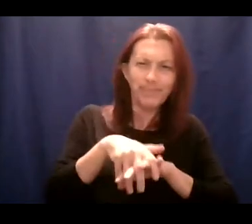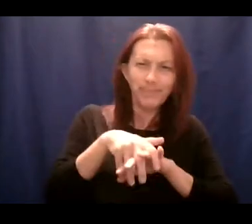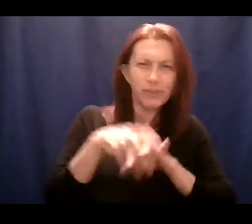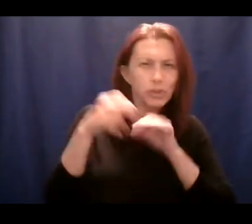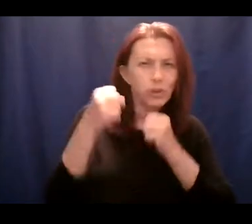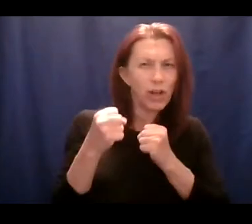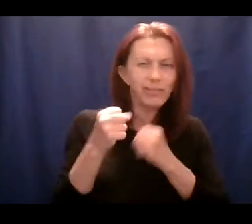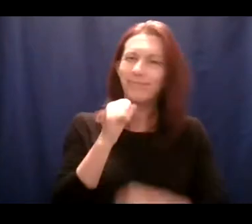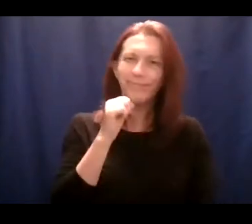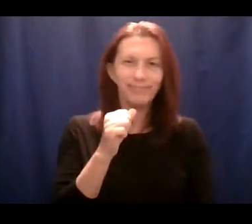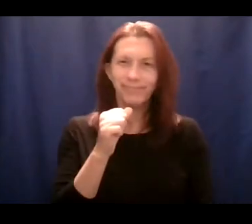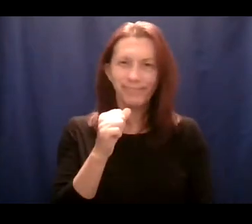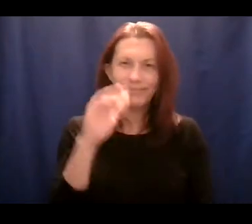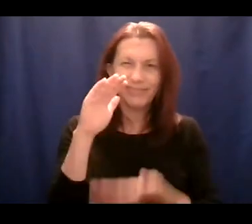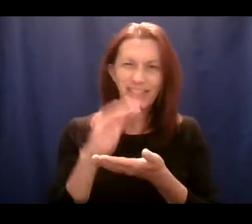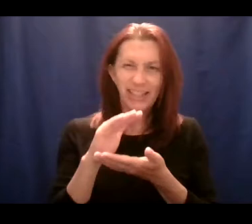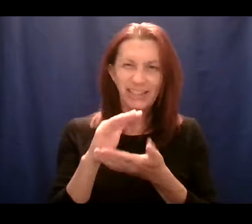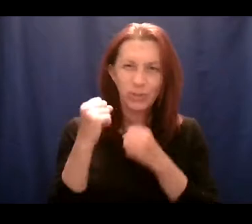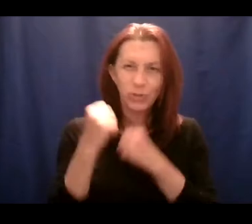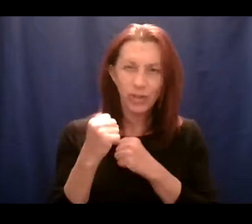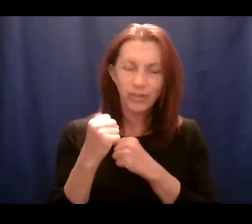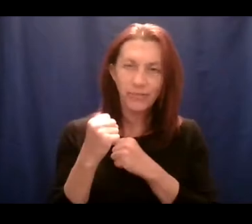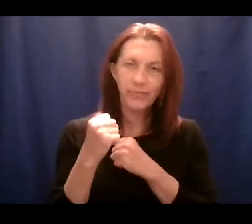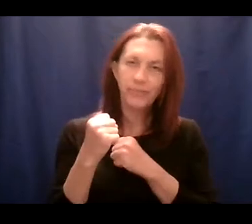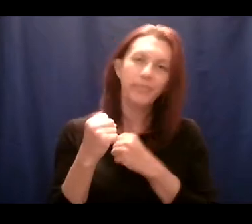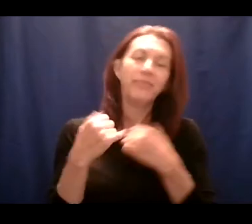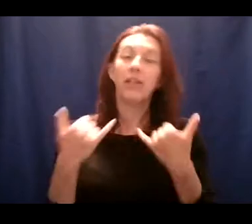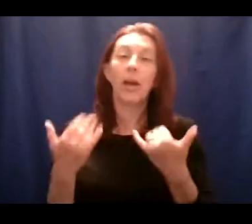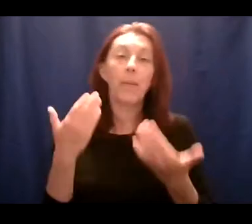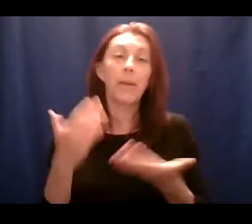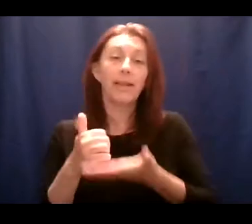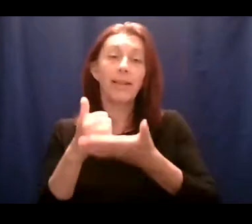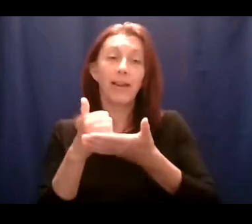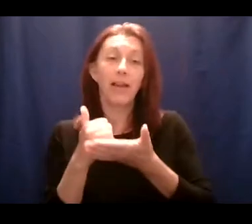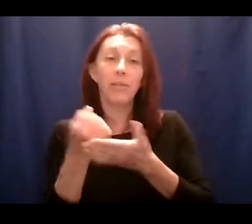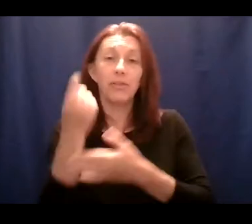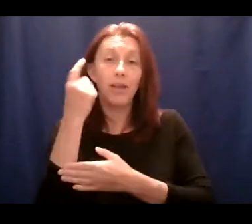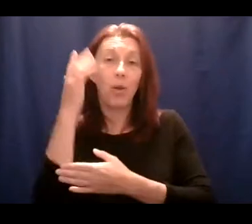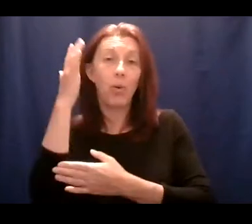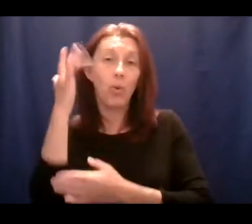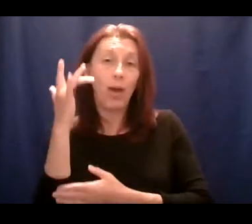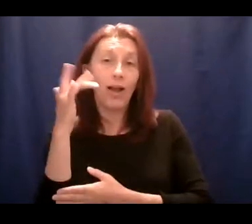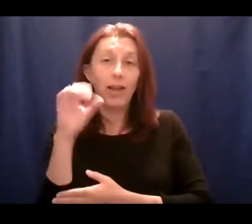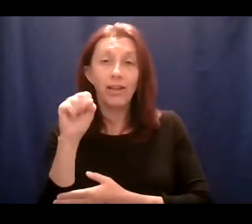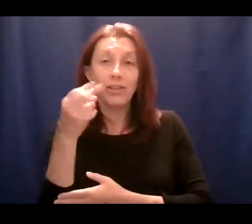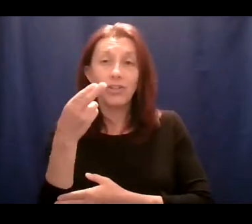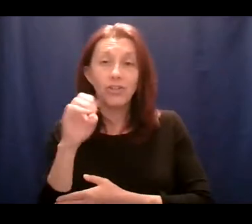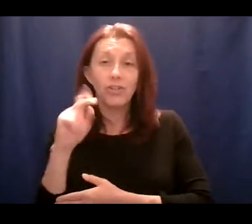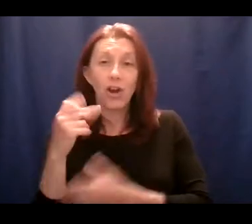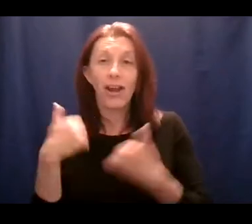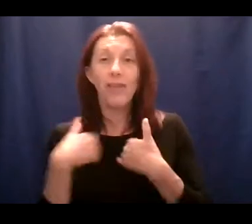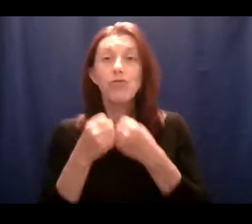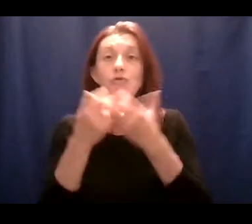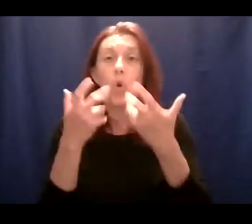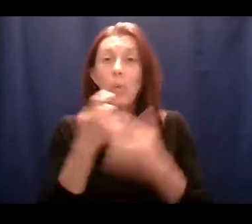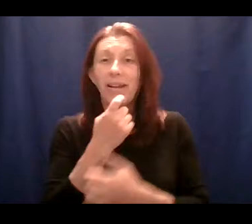explore our teeth, that might help explain why sharks have so many teeth and grow so many through their